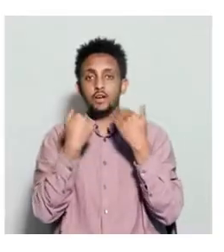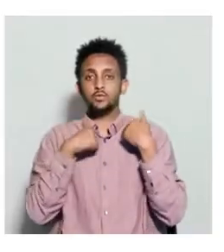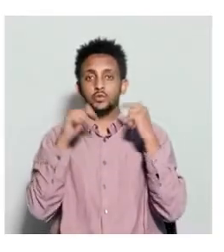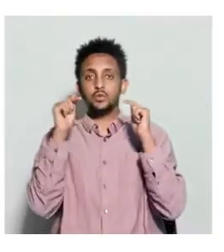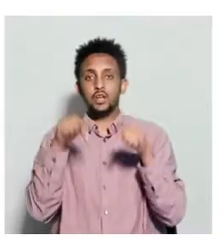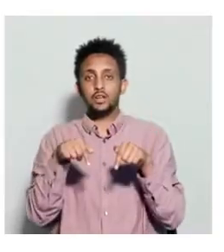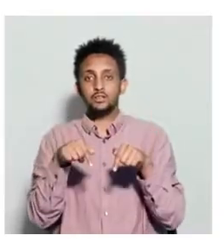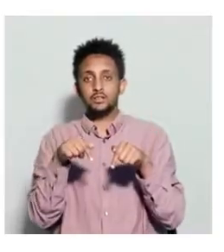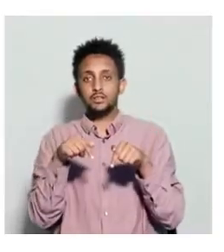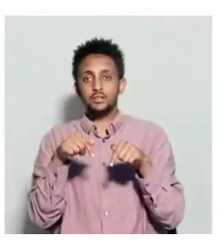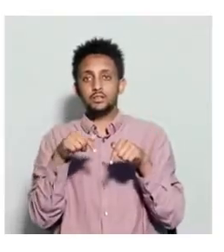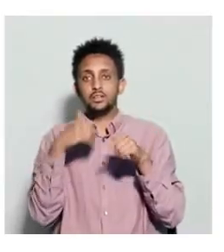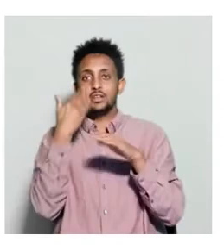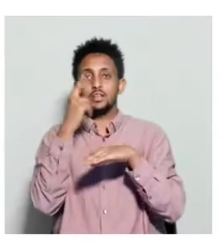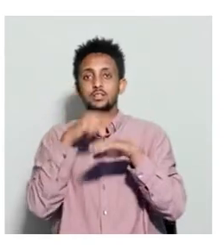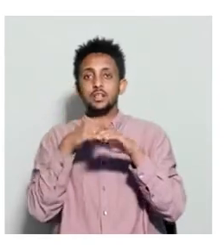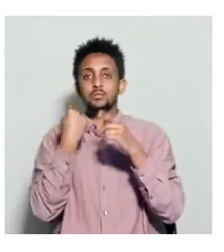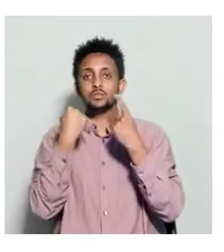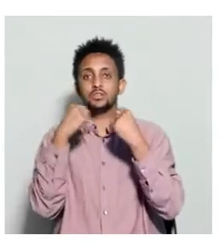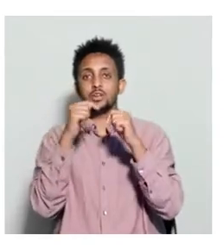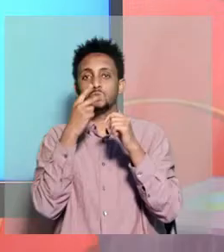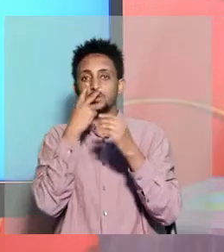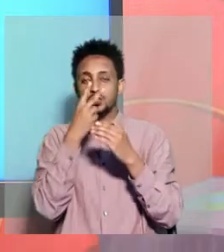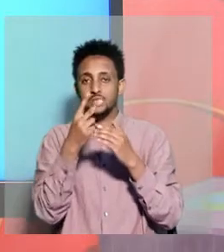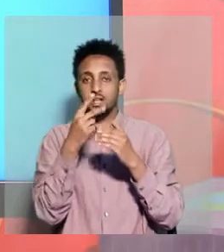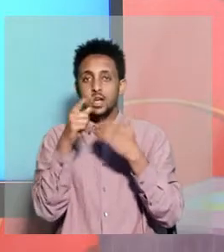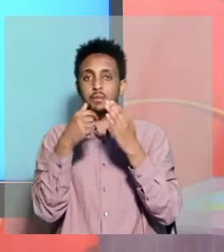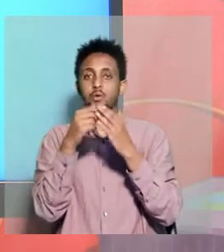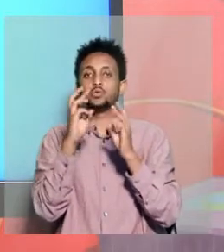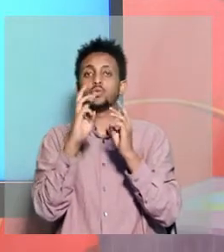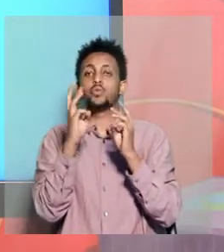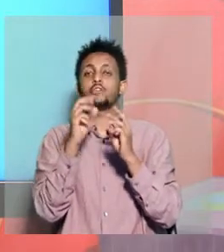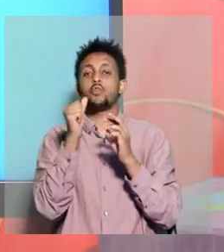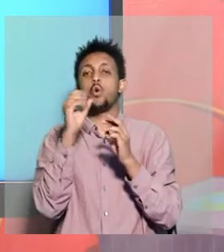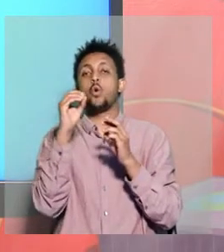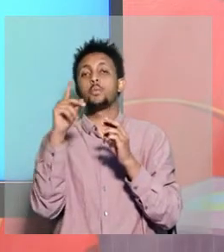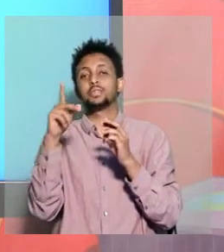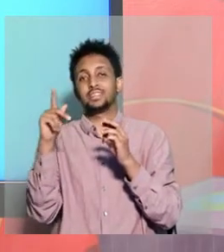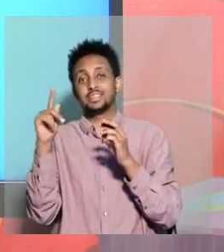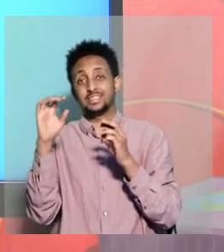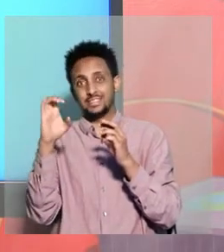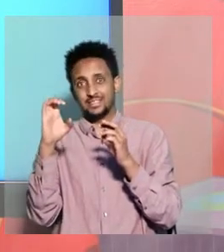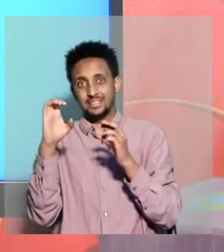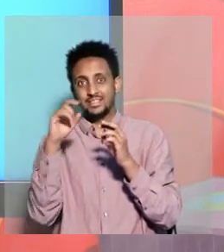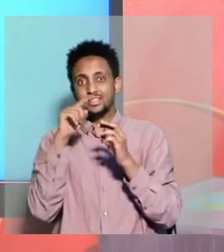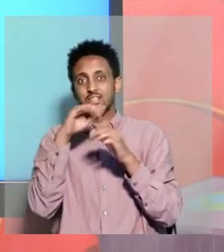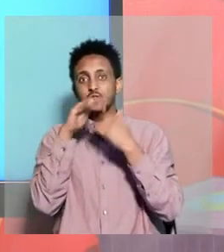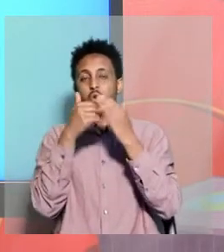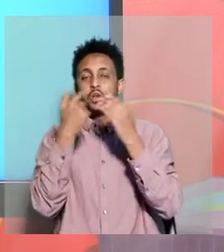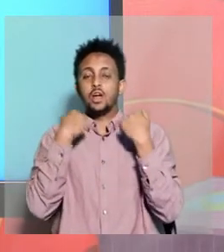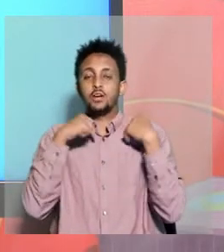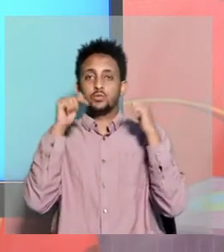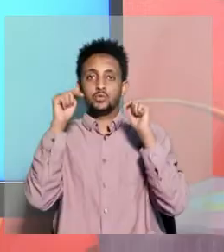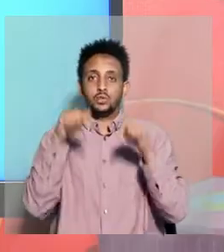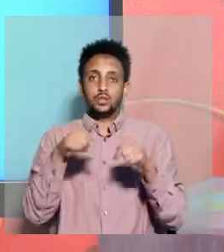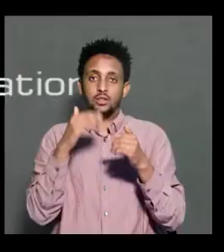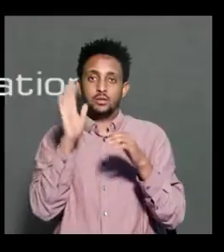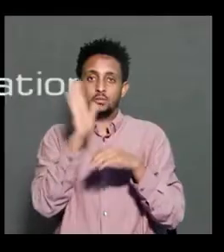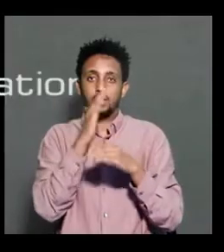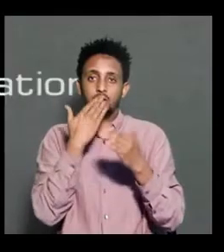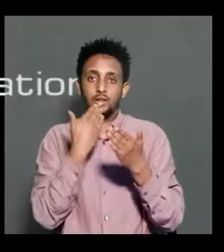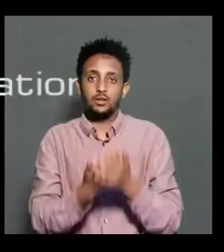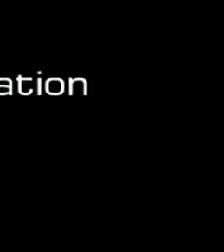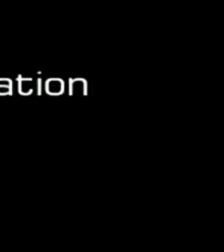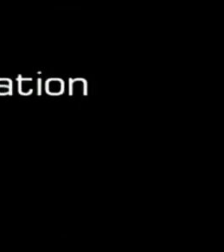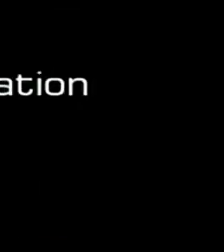got for today. Next time we'll try to see about wave optics. So this is all that I've got. Bye bye.